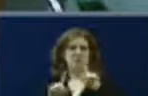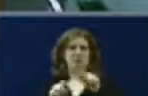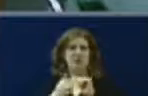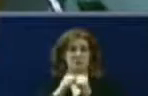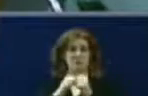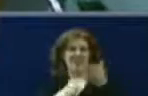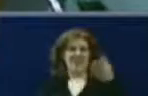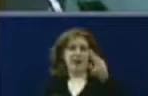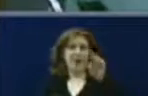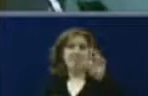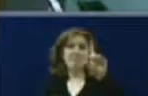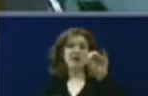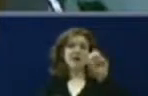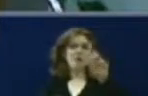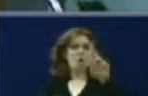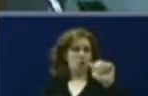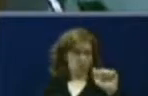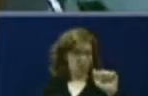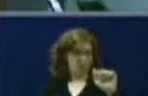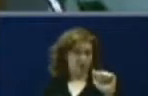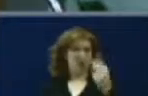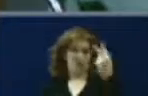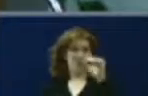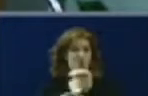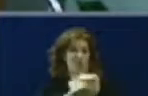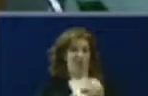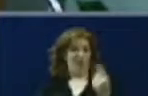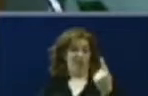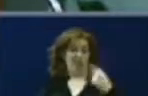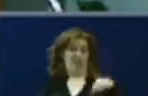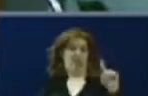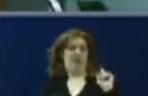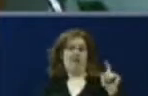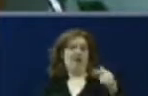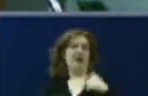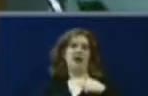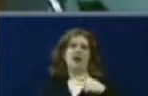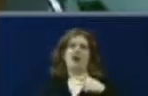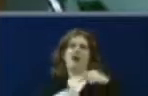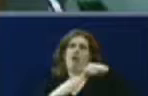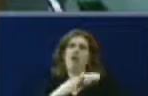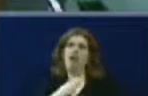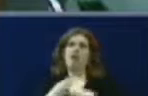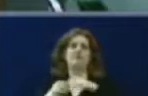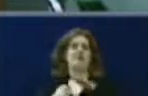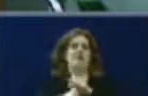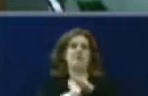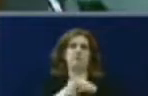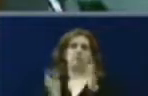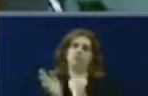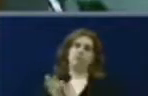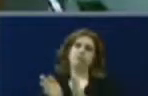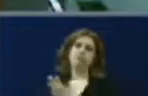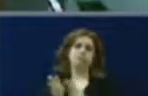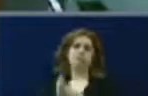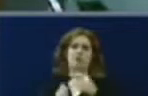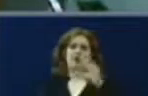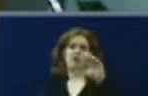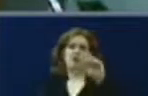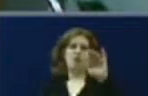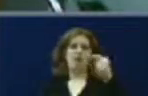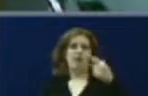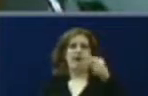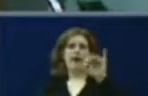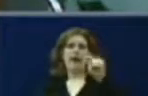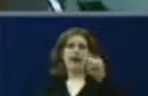at Medora. They had it two nights last week, and I just can't say enough for Craig Hammonds and the